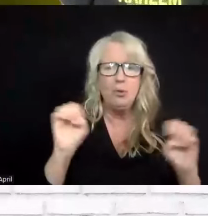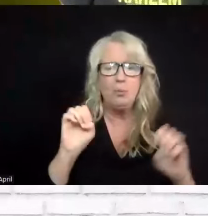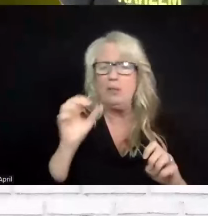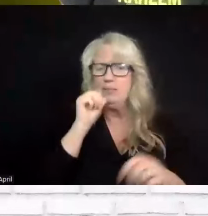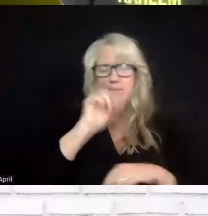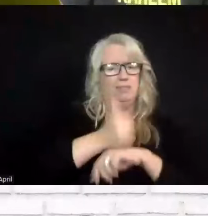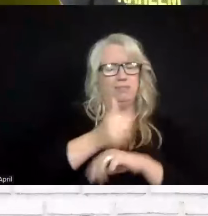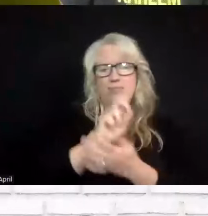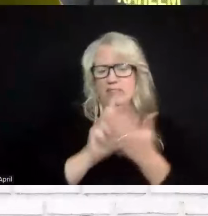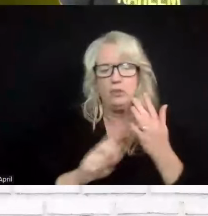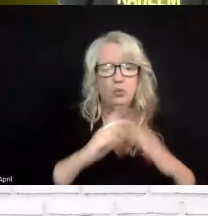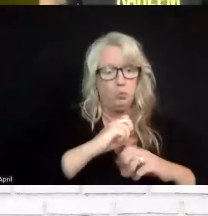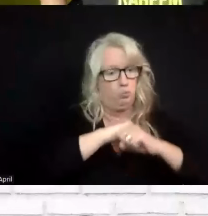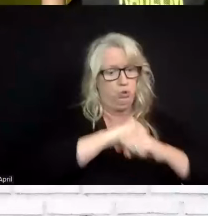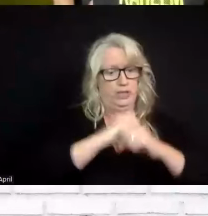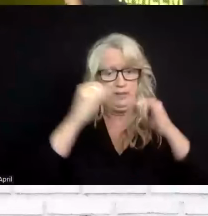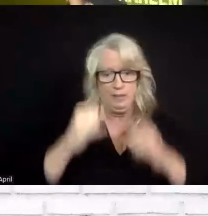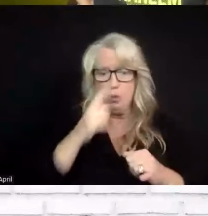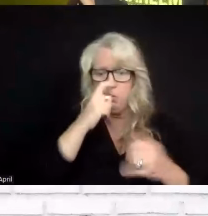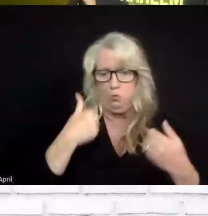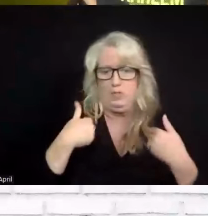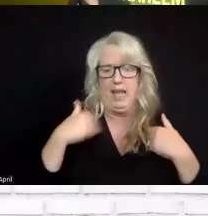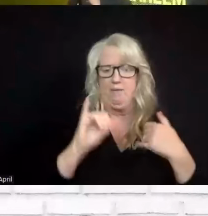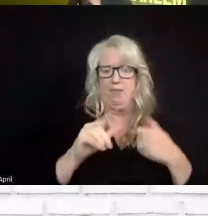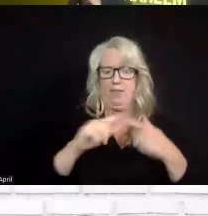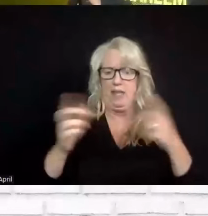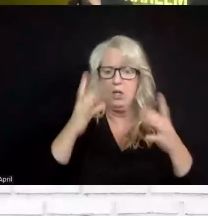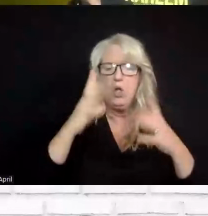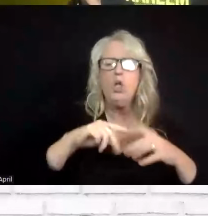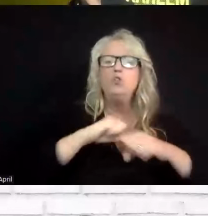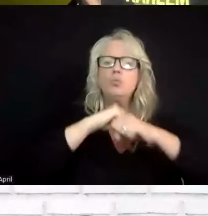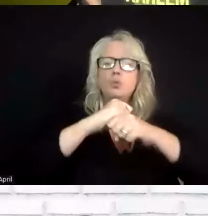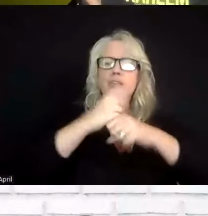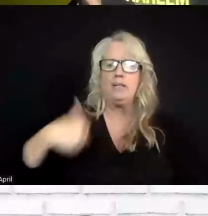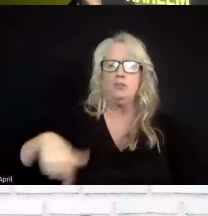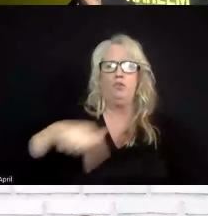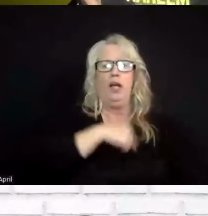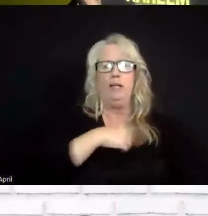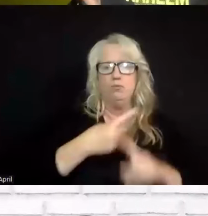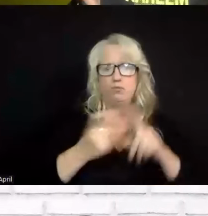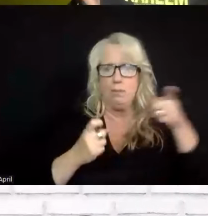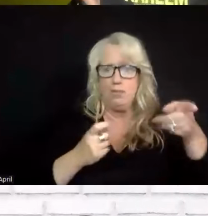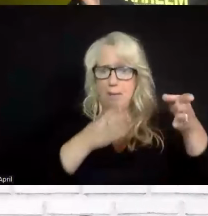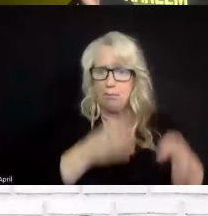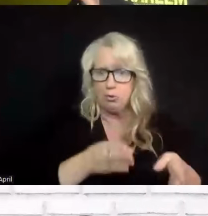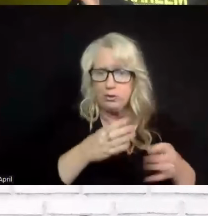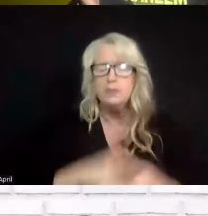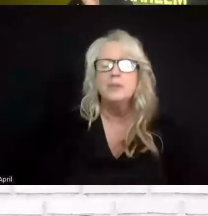to protect the individual having the crisis. It's designed to protect the rest of us from the person having the crisis. And I think that